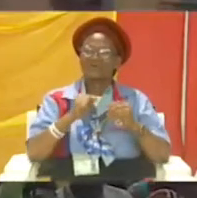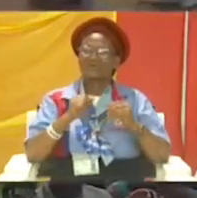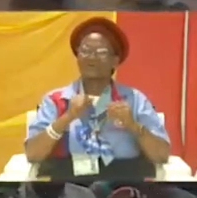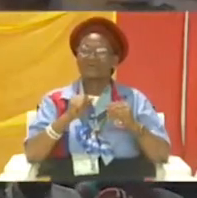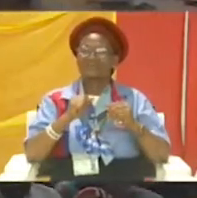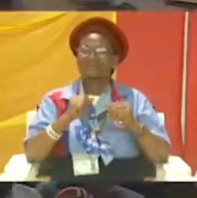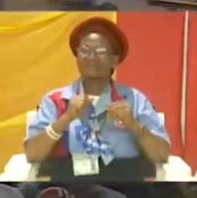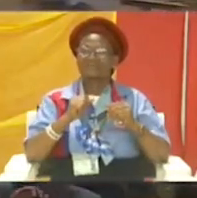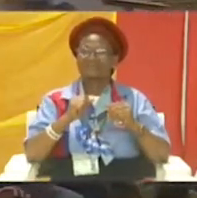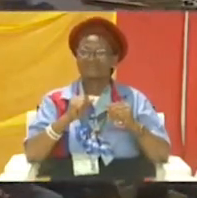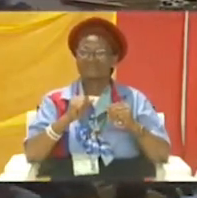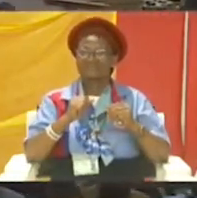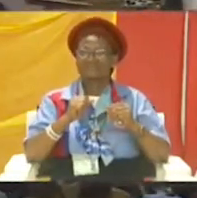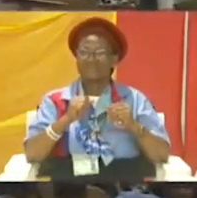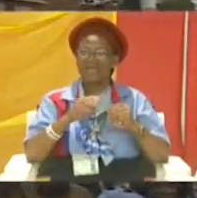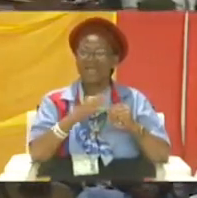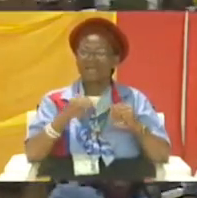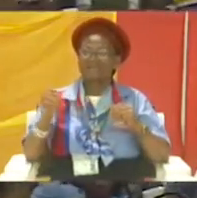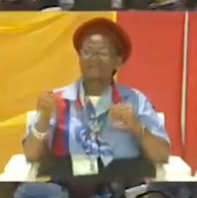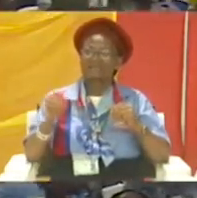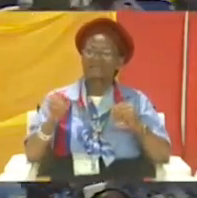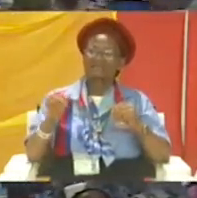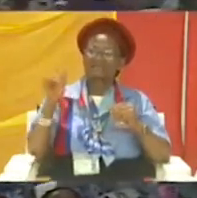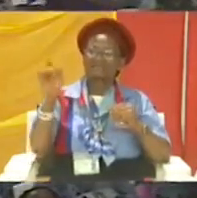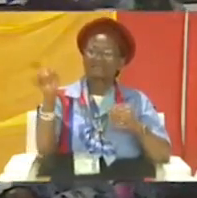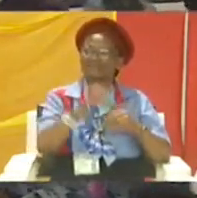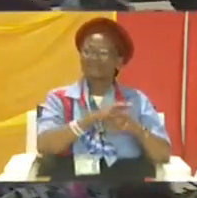longer as close to Him as you used